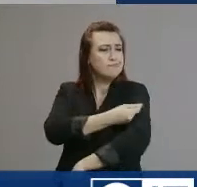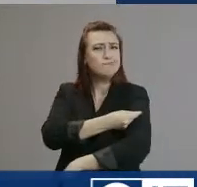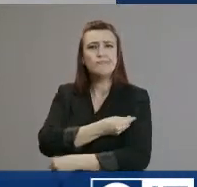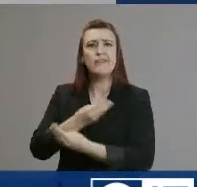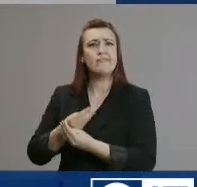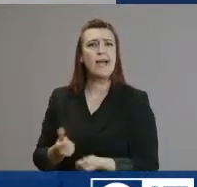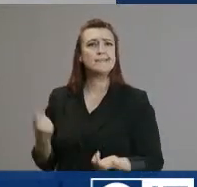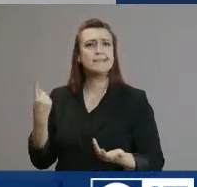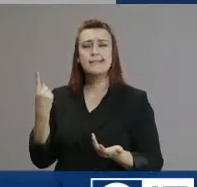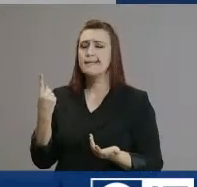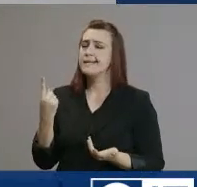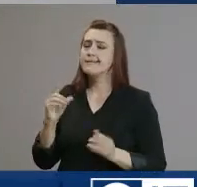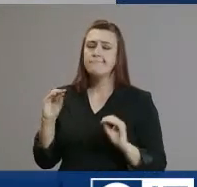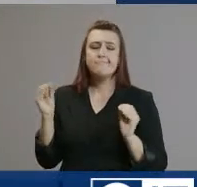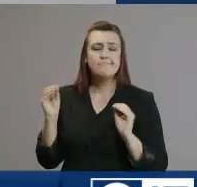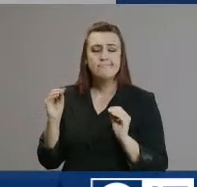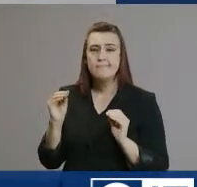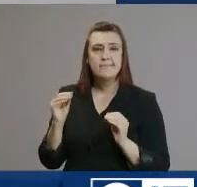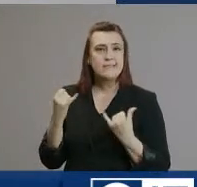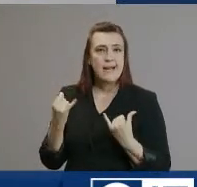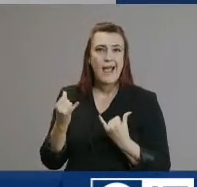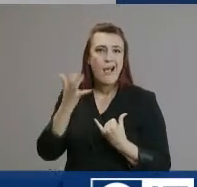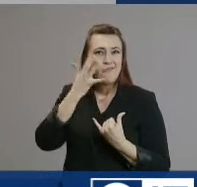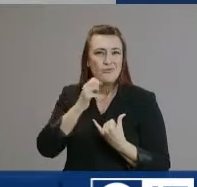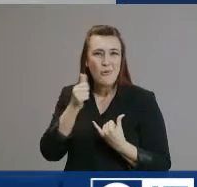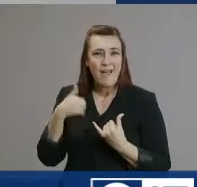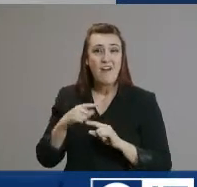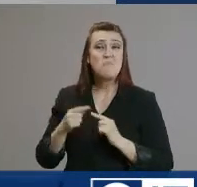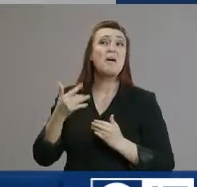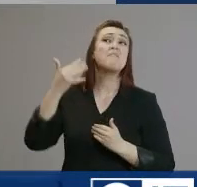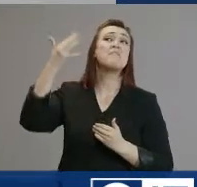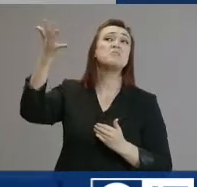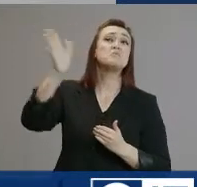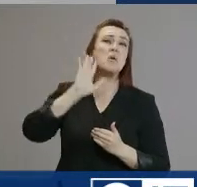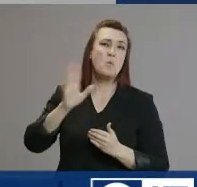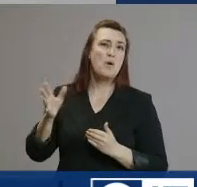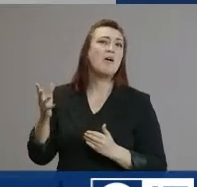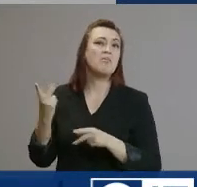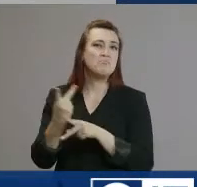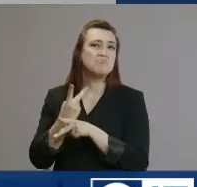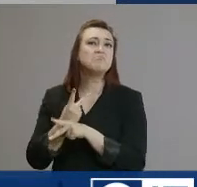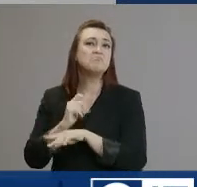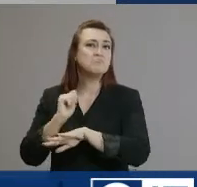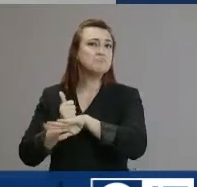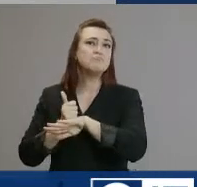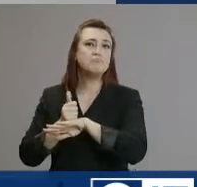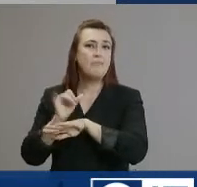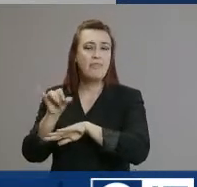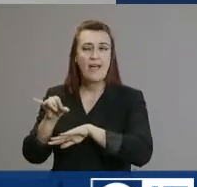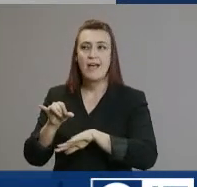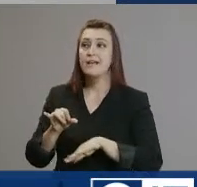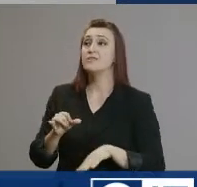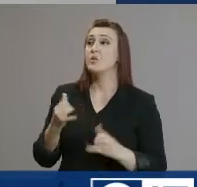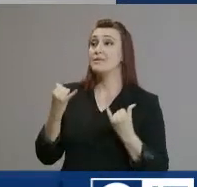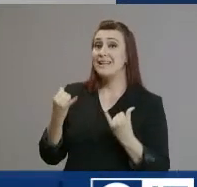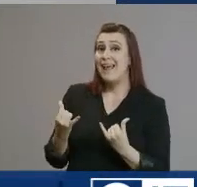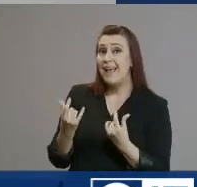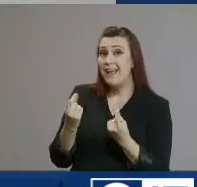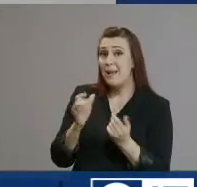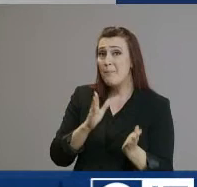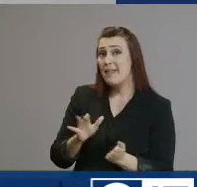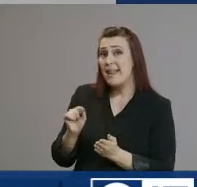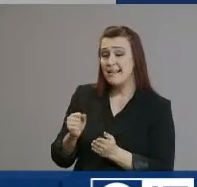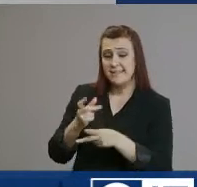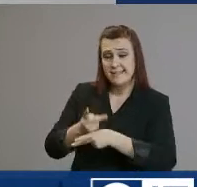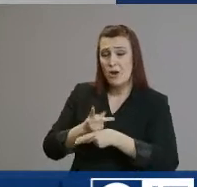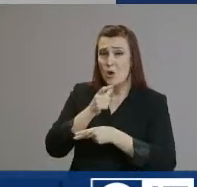vaccine. So we need to find a way that we can care for our citizens that need it, that the people that are the most vulnerable understand